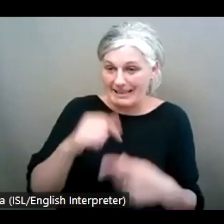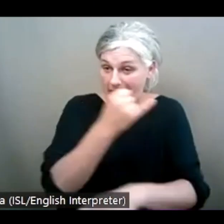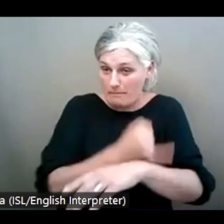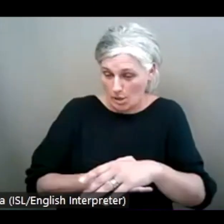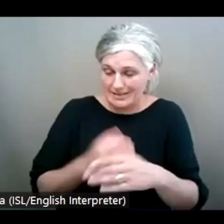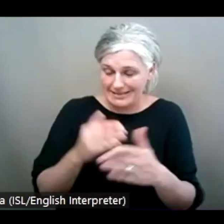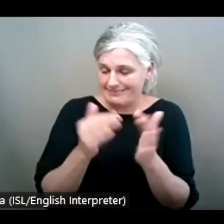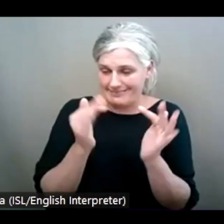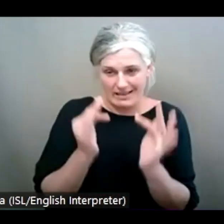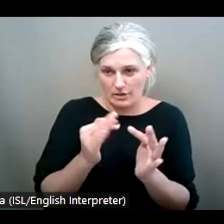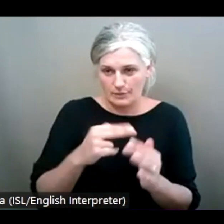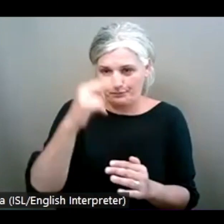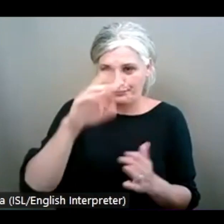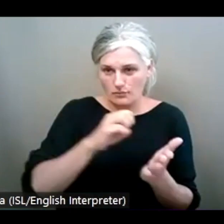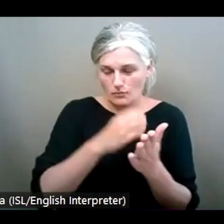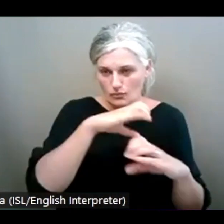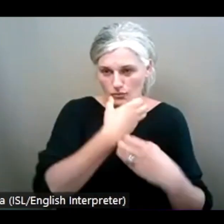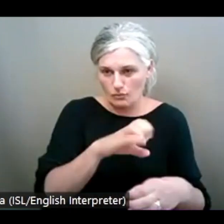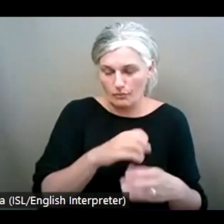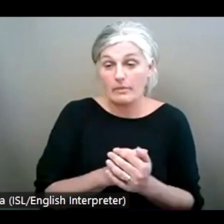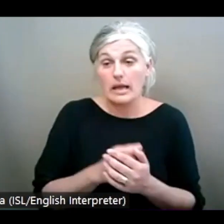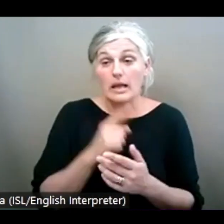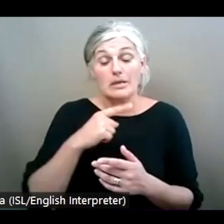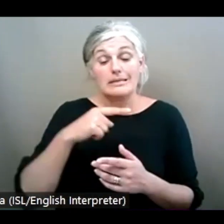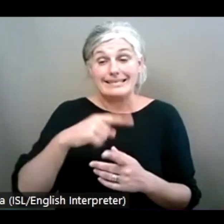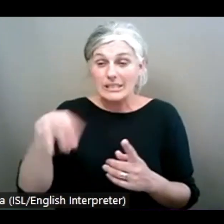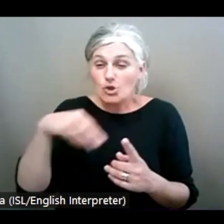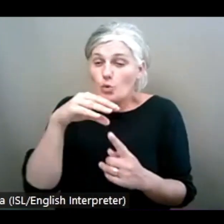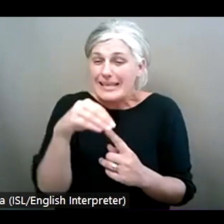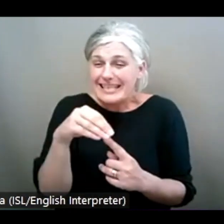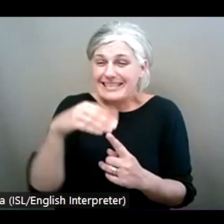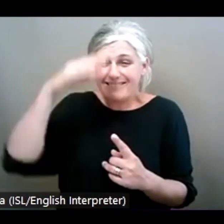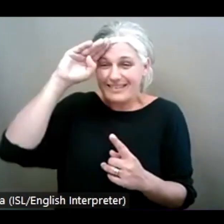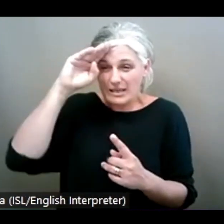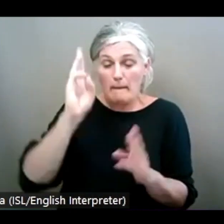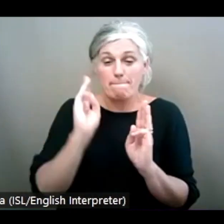And the unique case with Ireland, and it is unique, is the powers